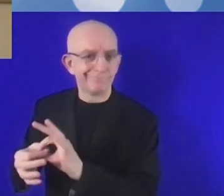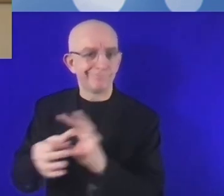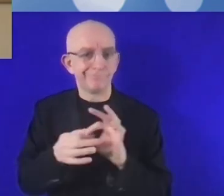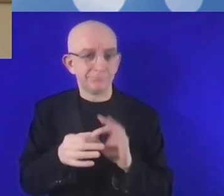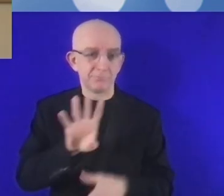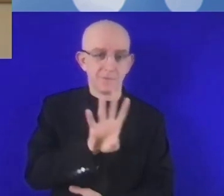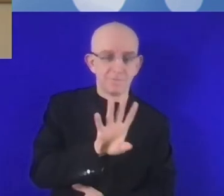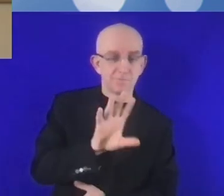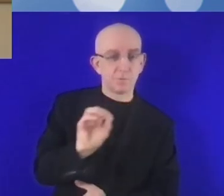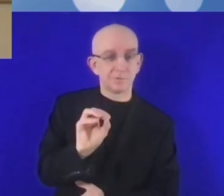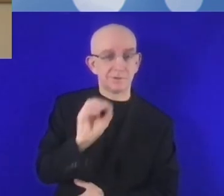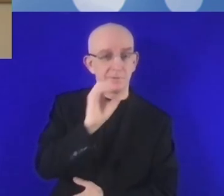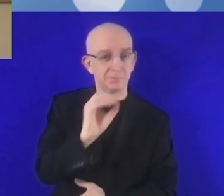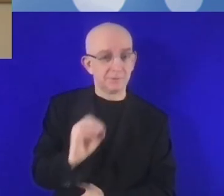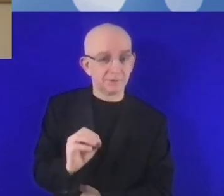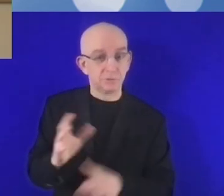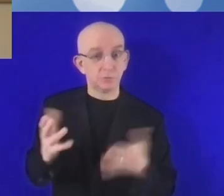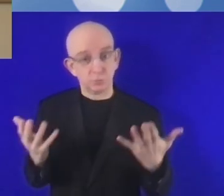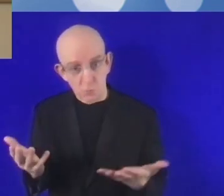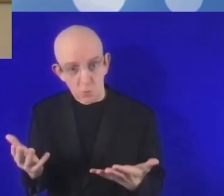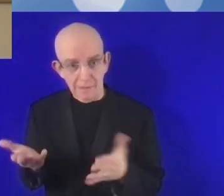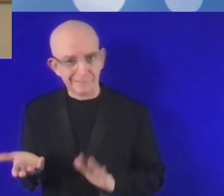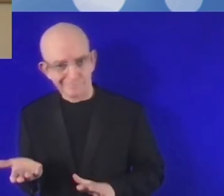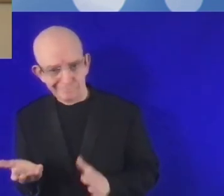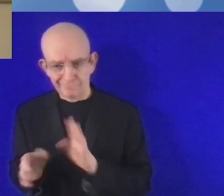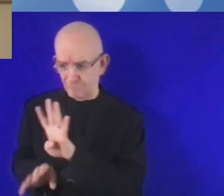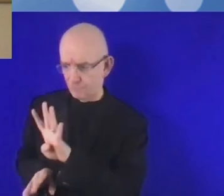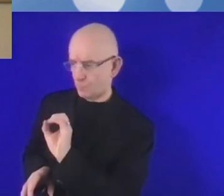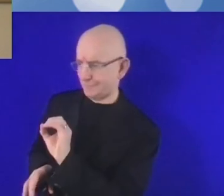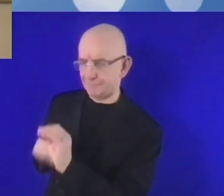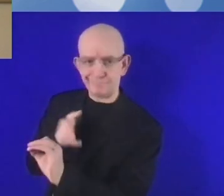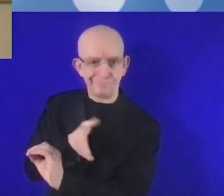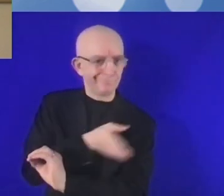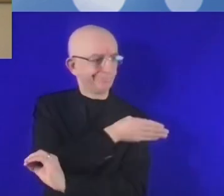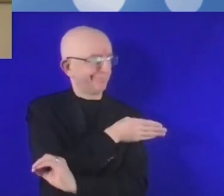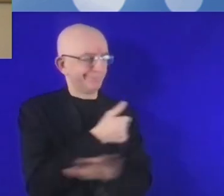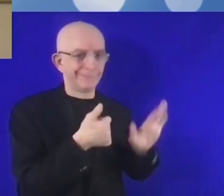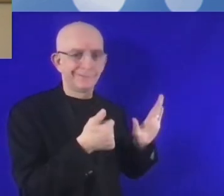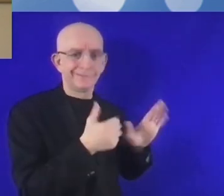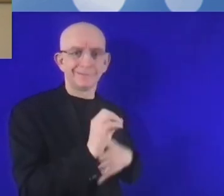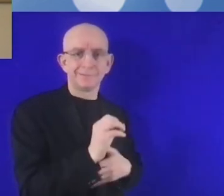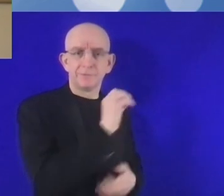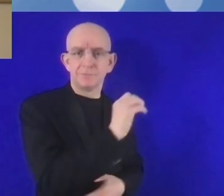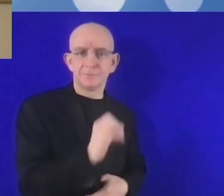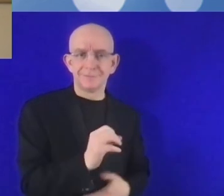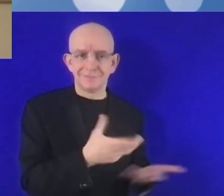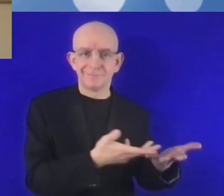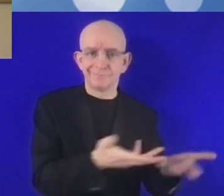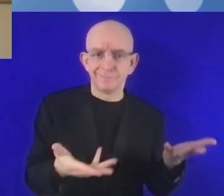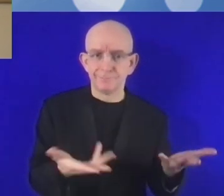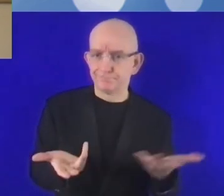we've seen in the context of the COVID-19 pandemic, as the